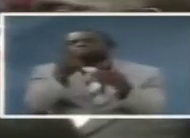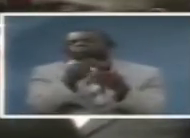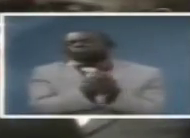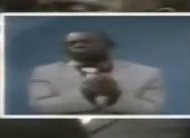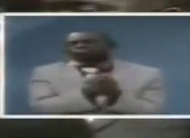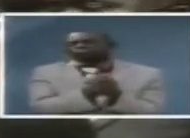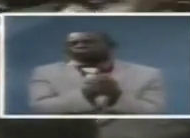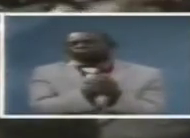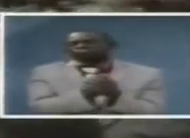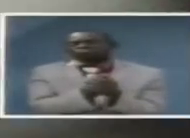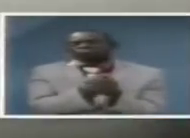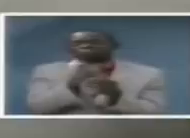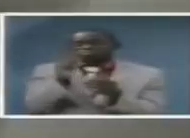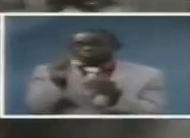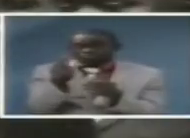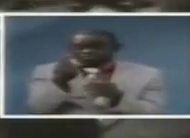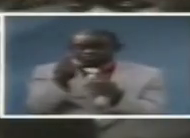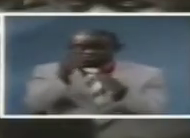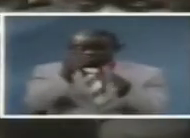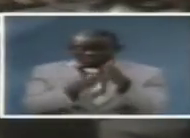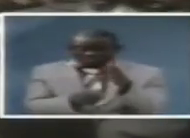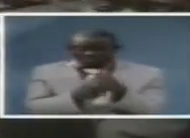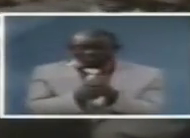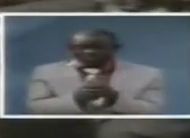Speaker, in phase one